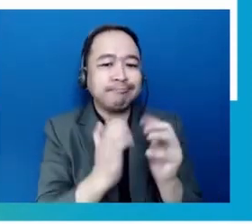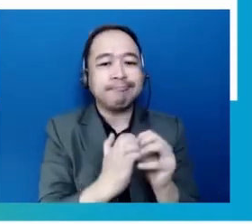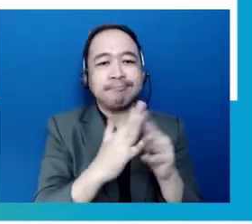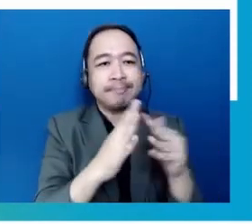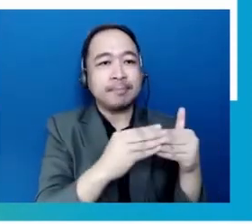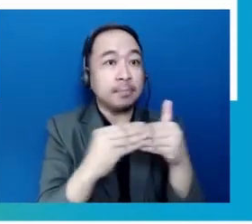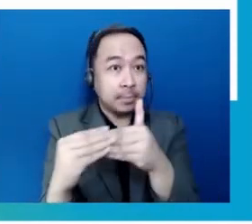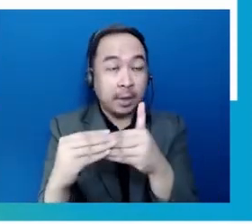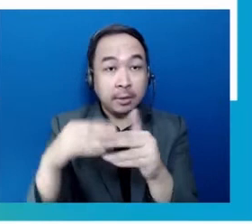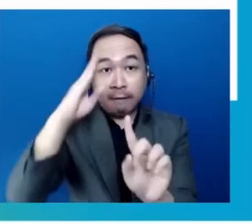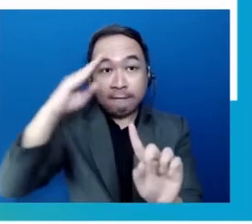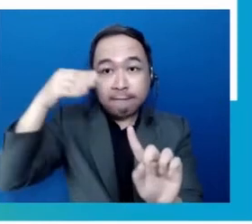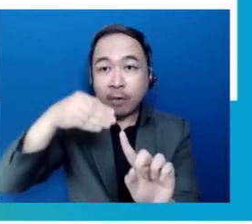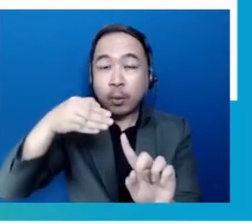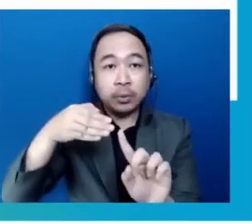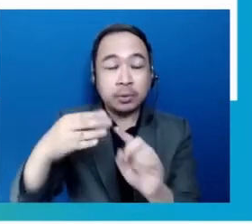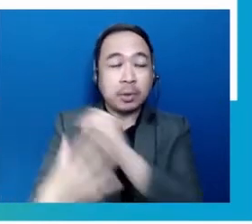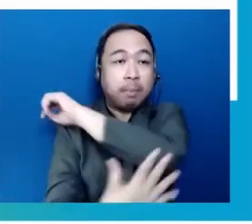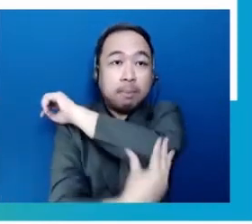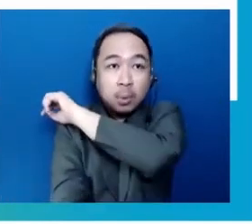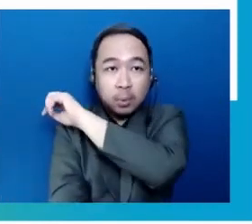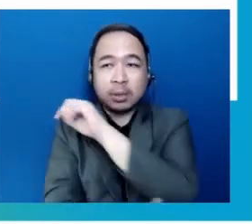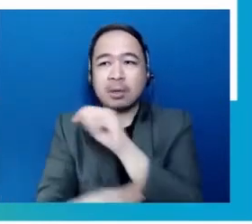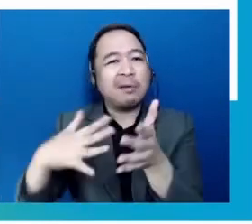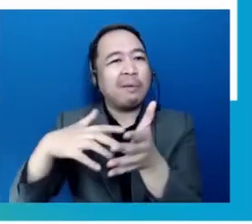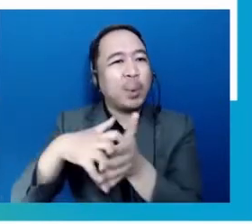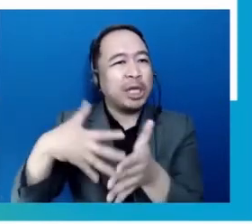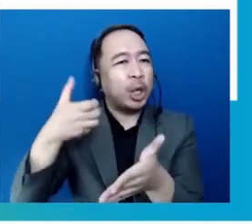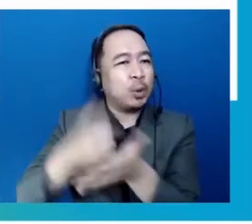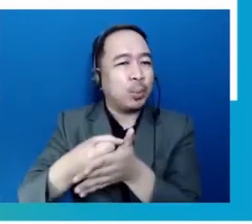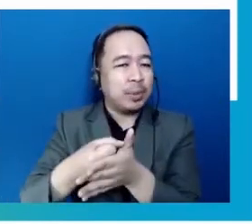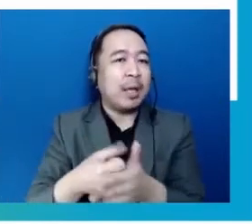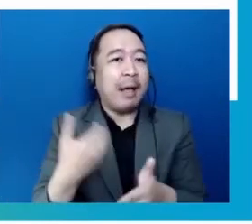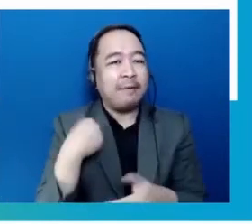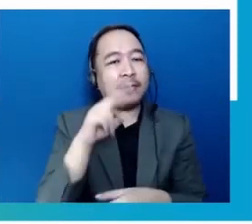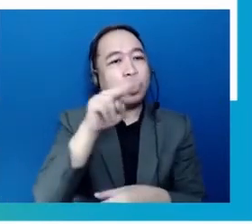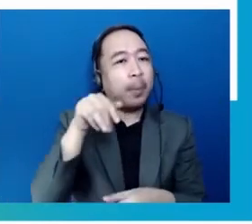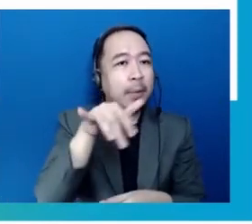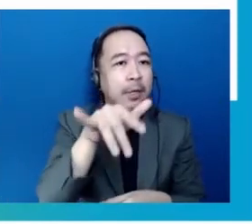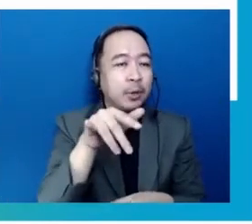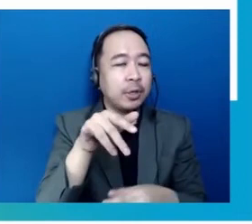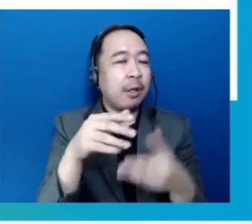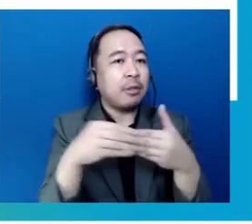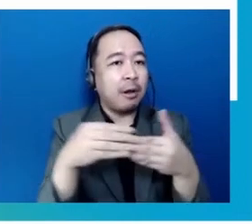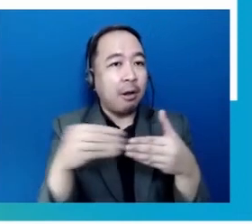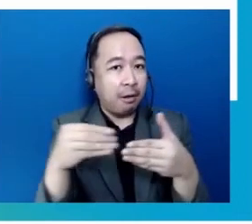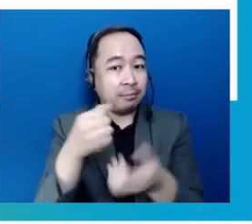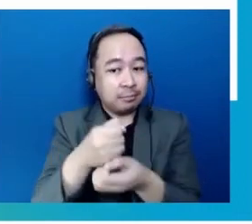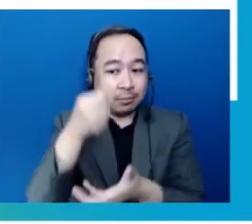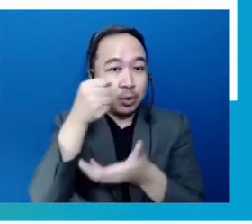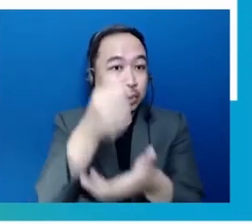poor and vulnerable. Funded through a $2 million grant from the Japan Fund for Poverty